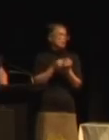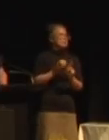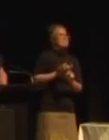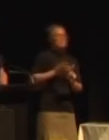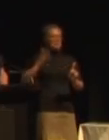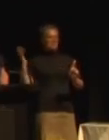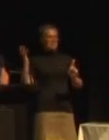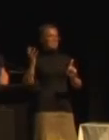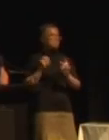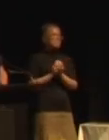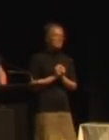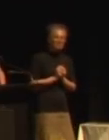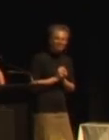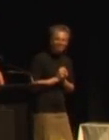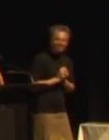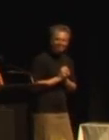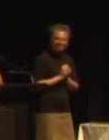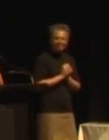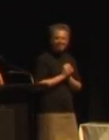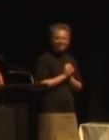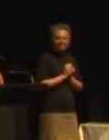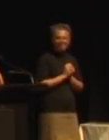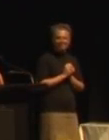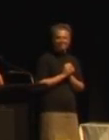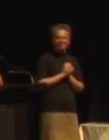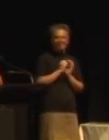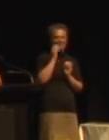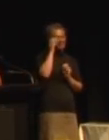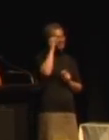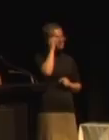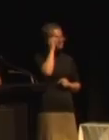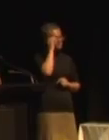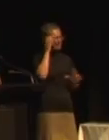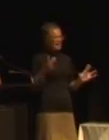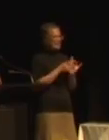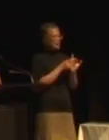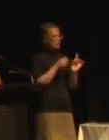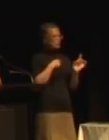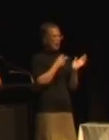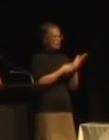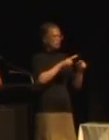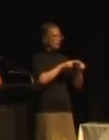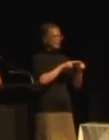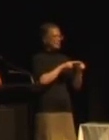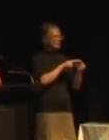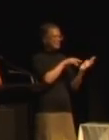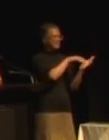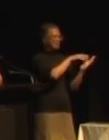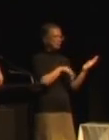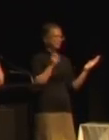So here's a bit.ly link to the articles I'm going to reference in this talk. Let you look.